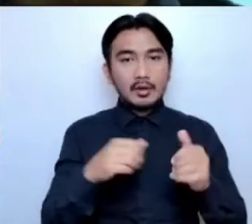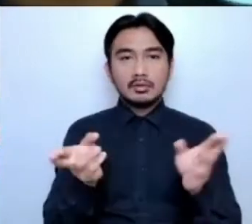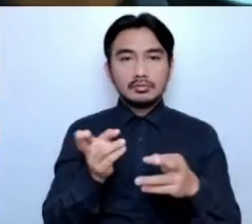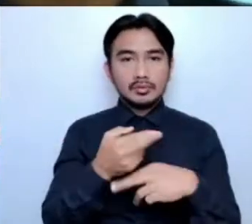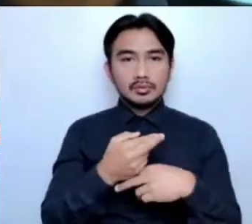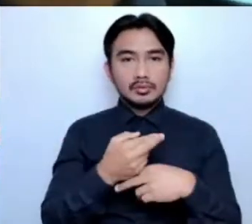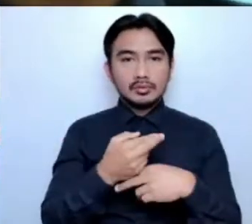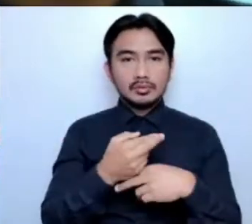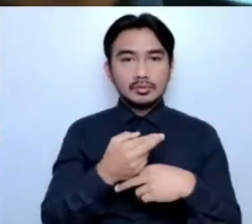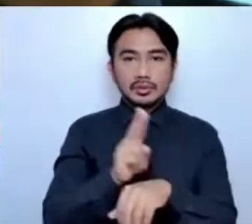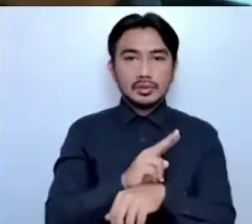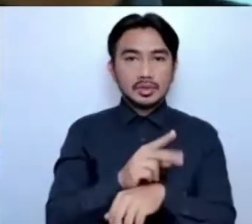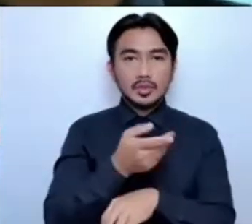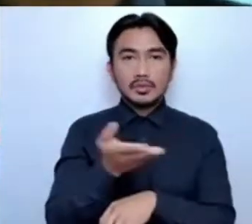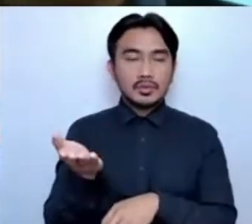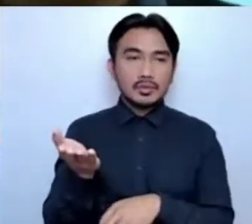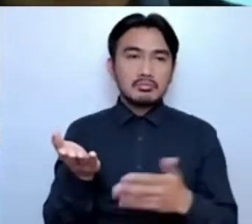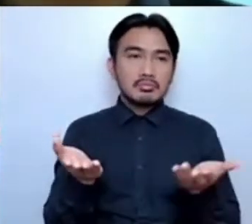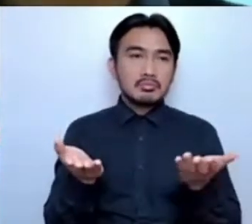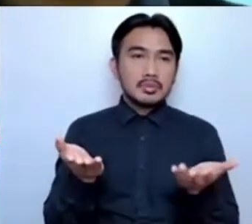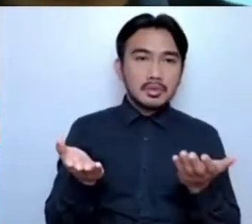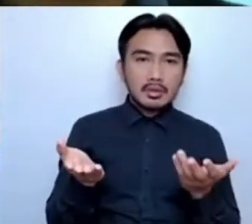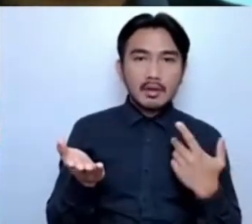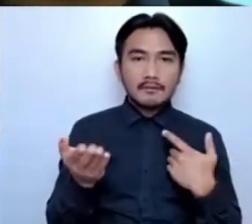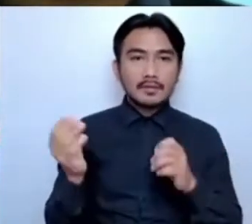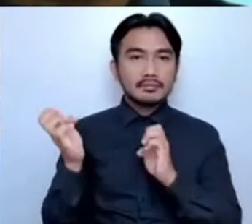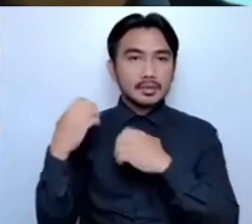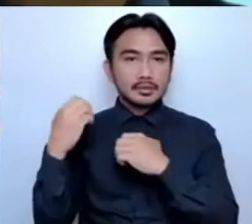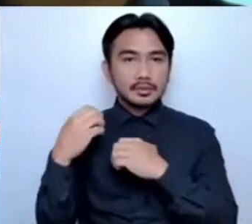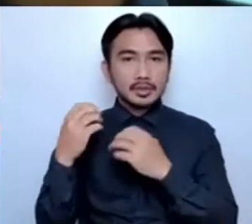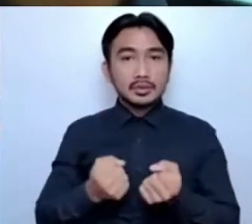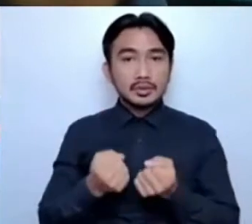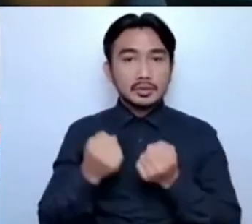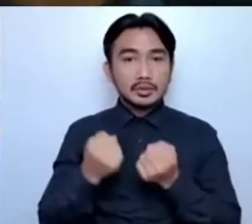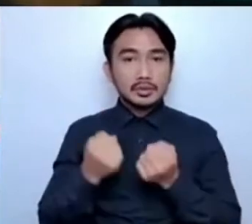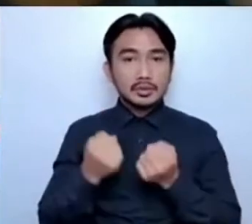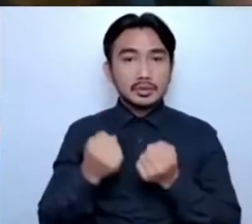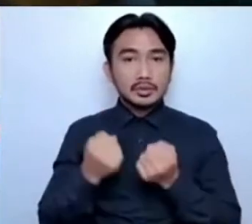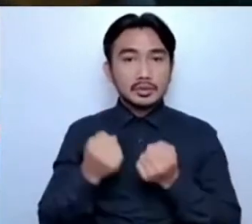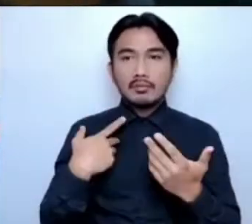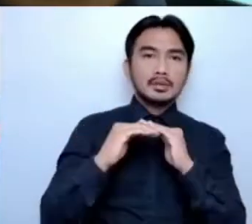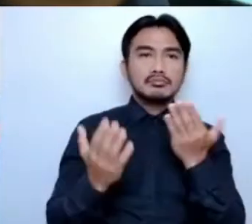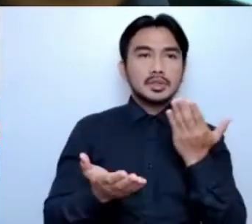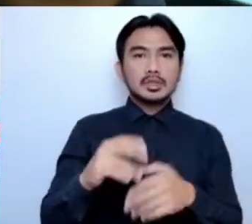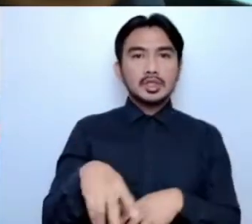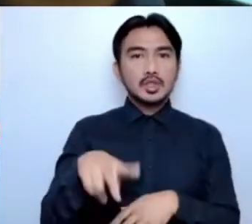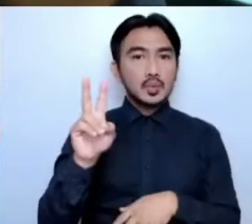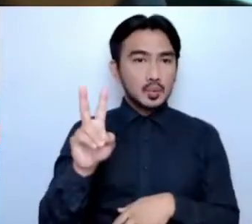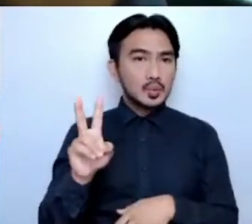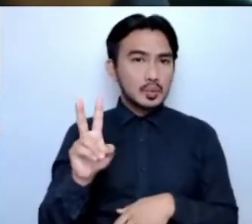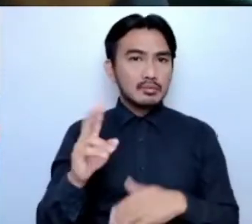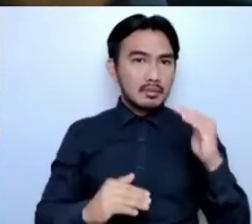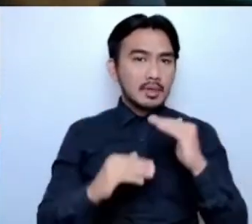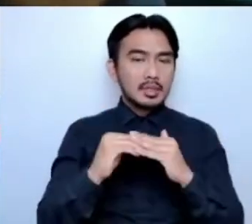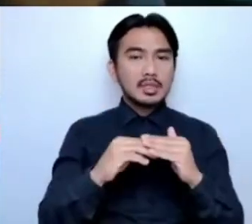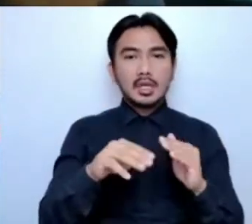modalities, you are at least expected to submit a maximum of 2 MOVs